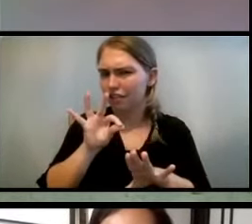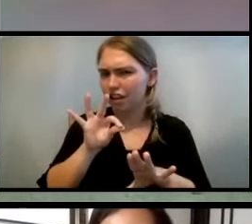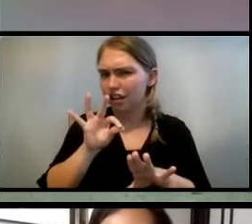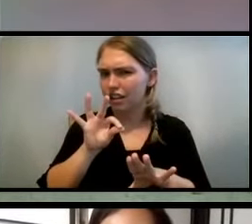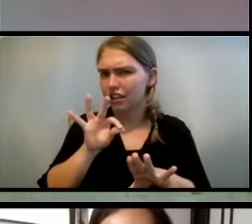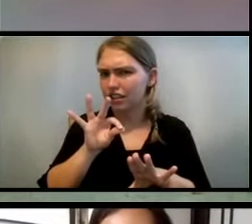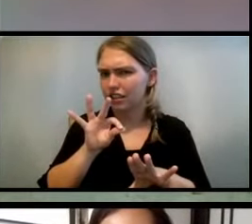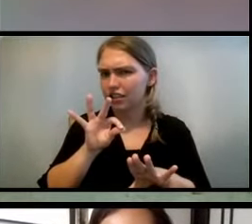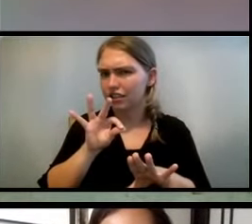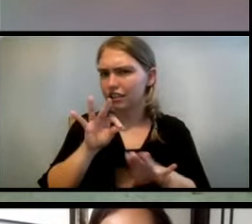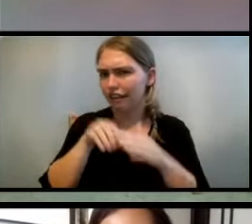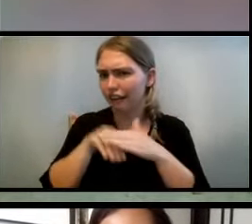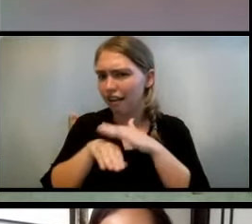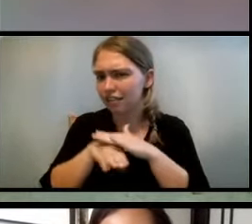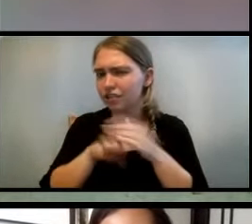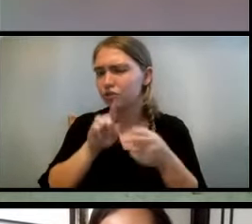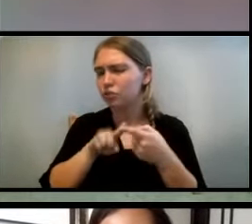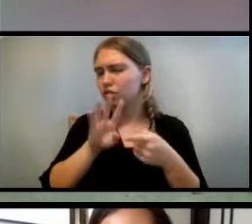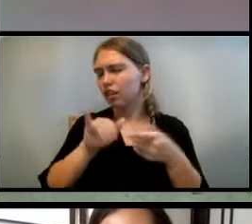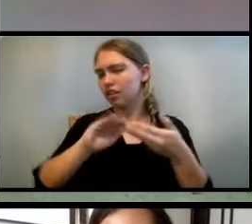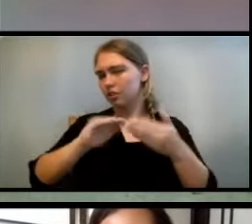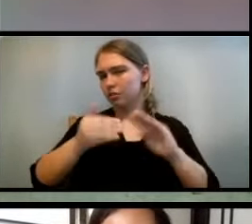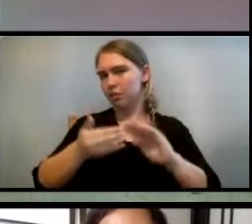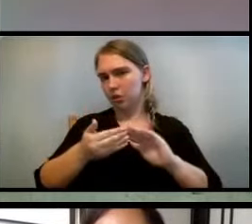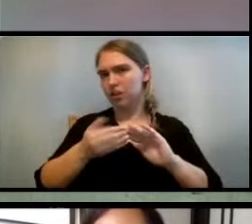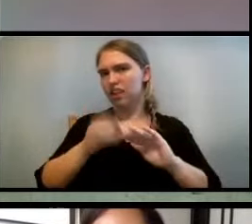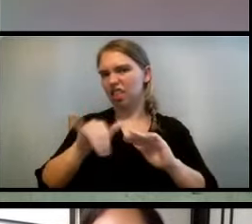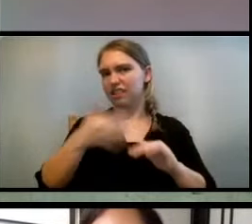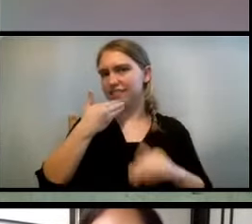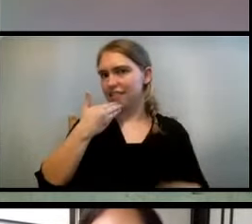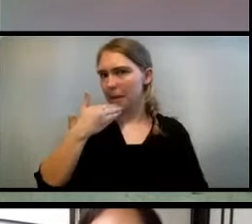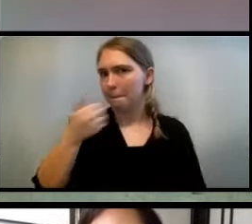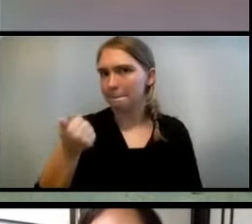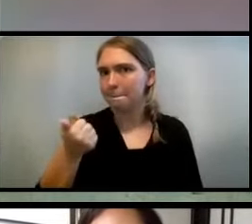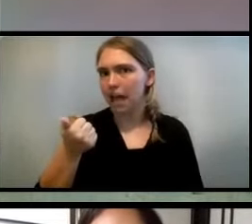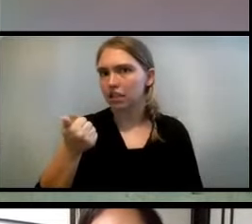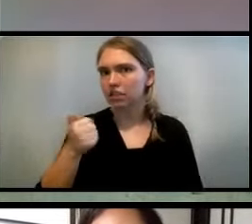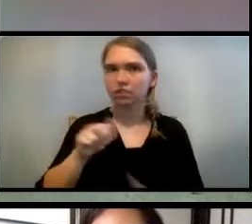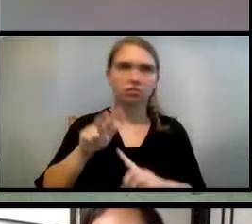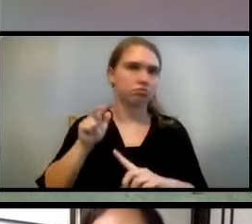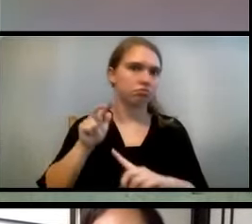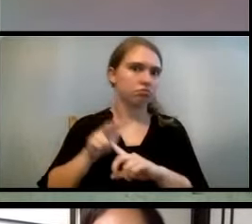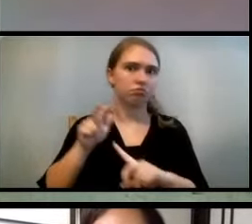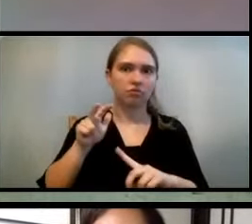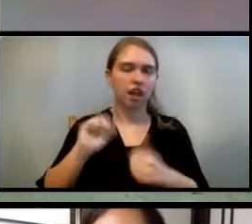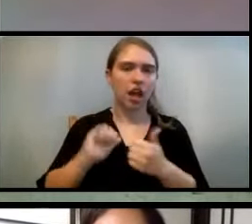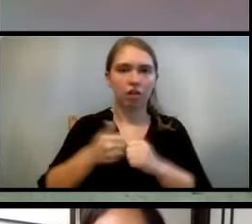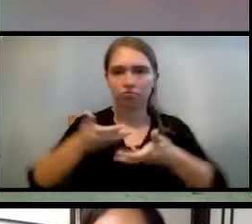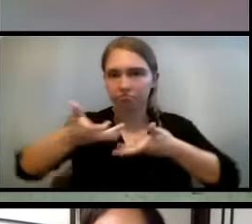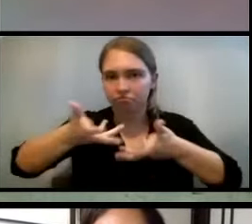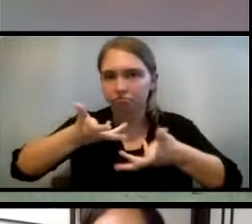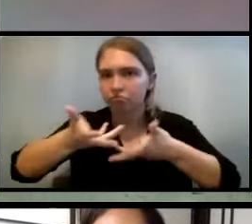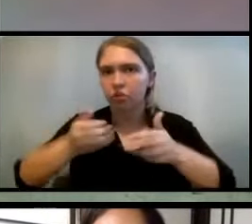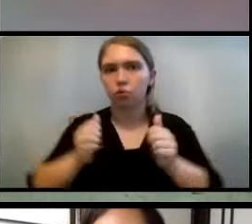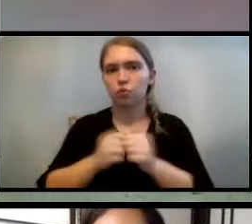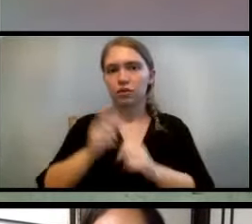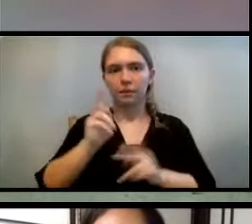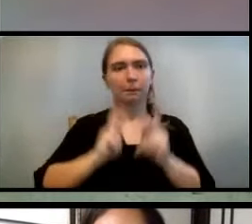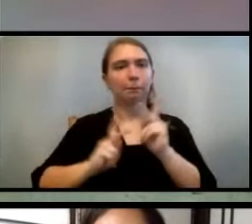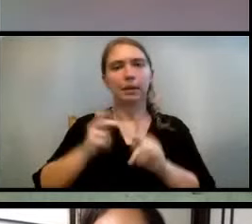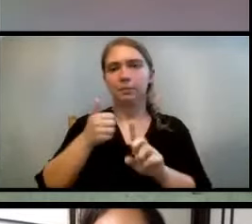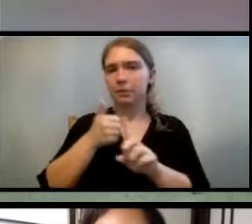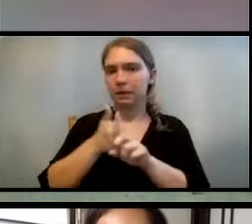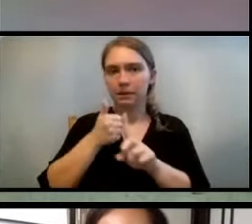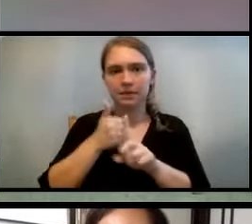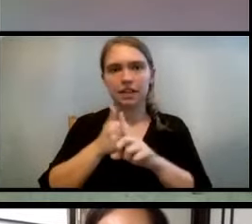writing community is the best thing that you can do. Finding ways to engage with people who are your